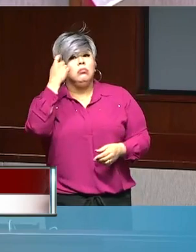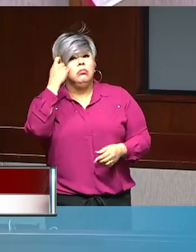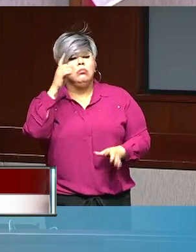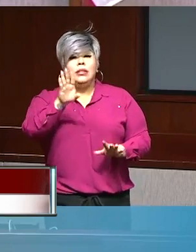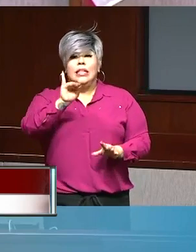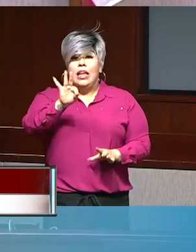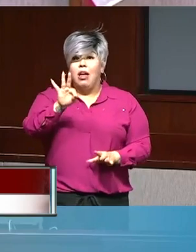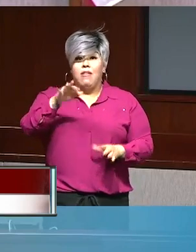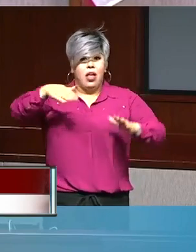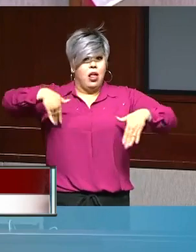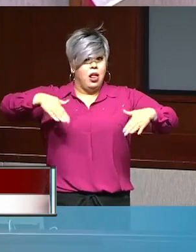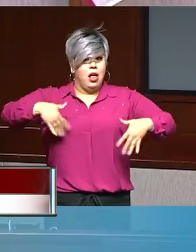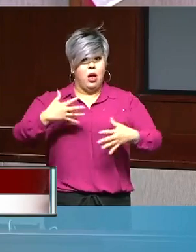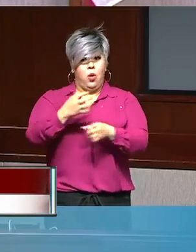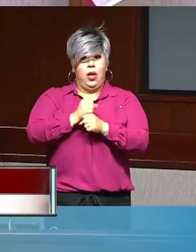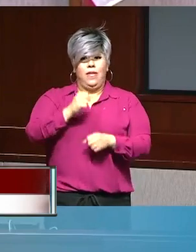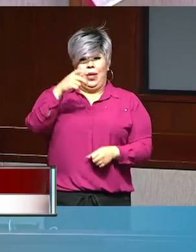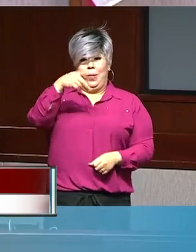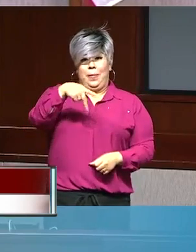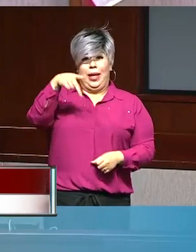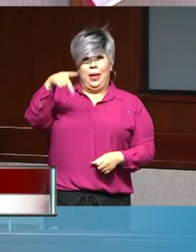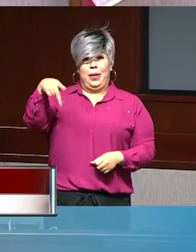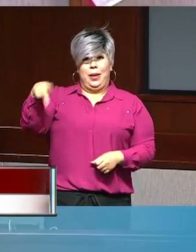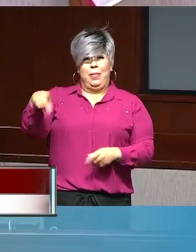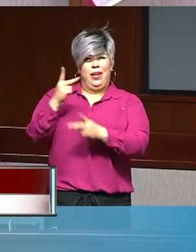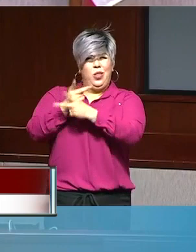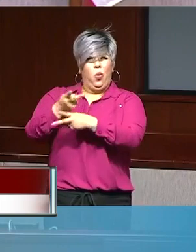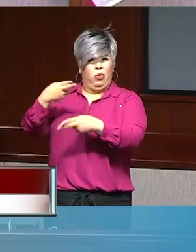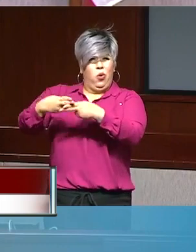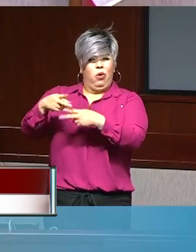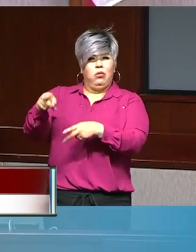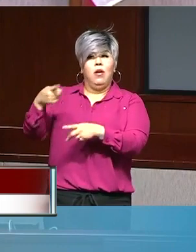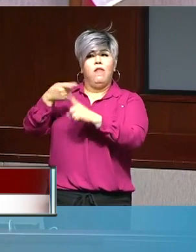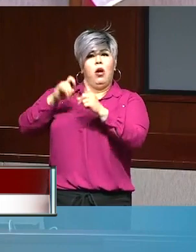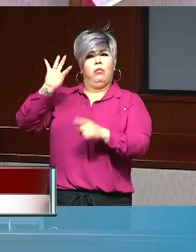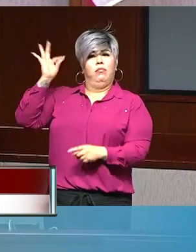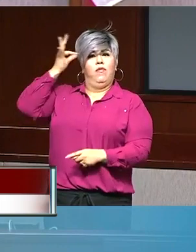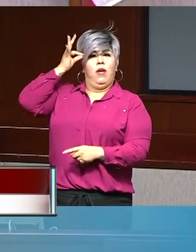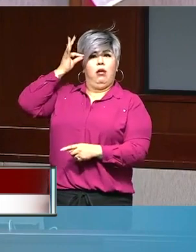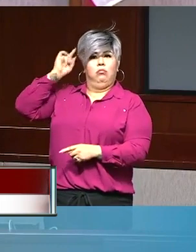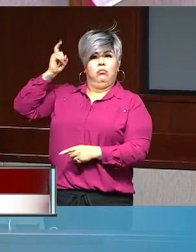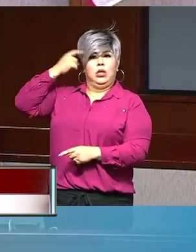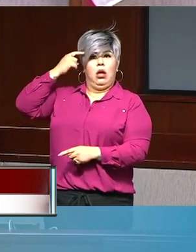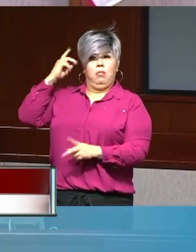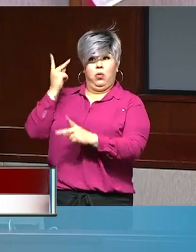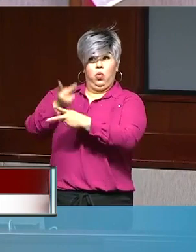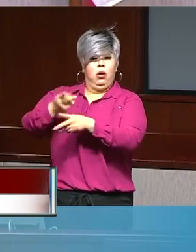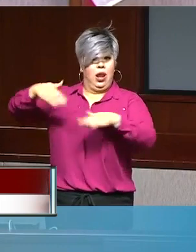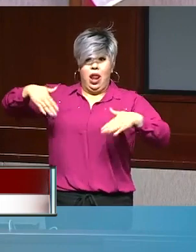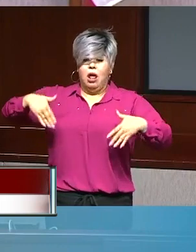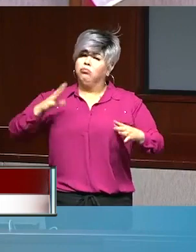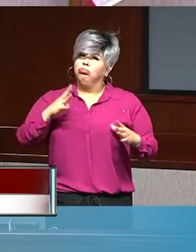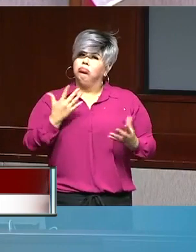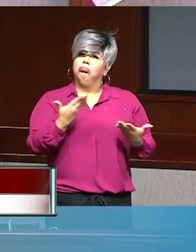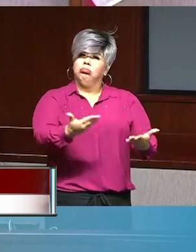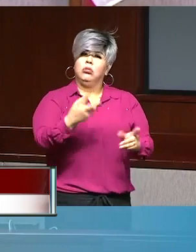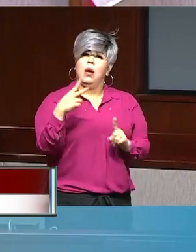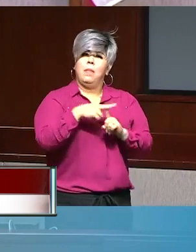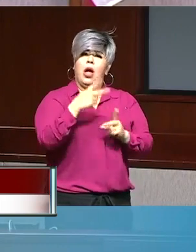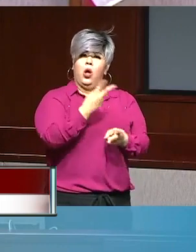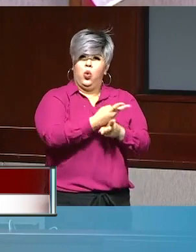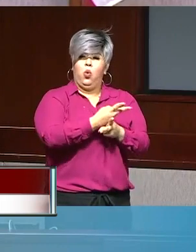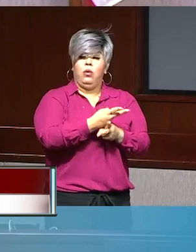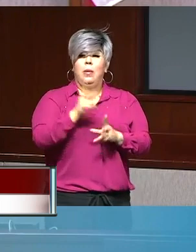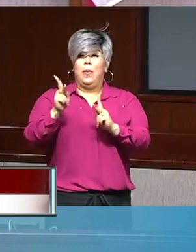already received a PPP loan from the federal government. We are not prioritizing those